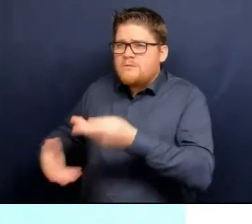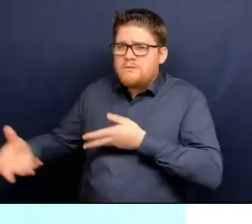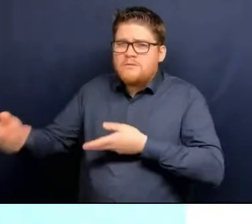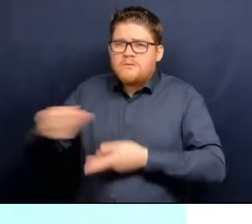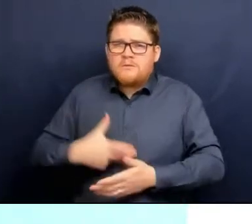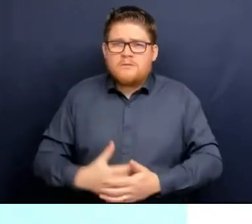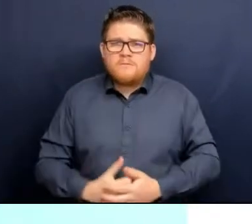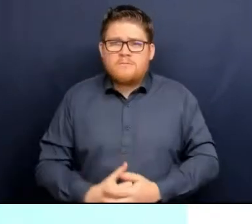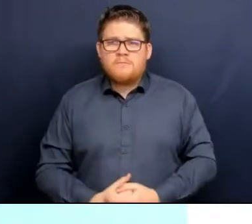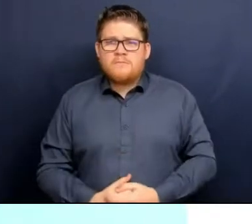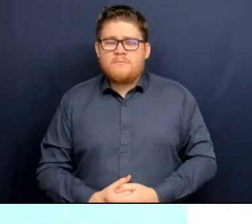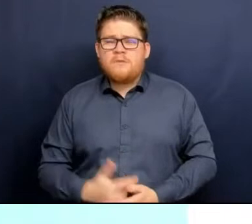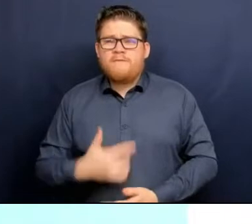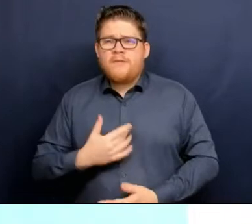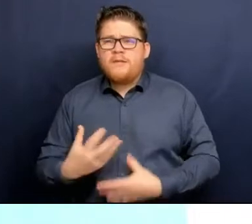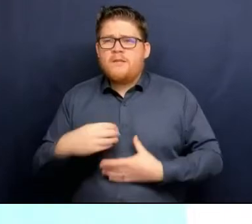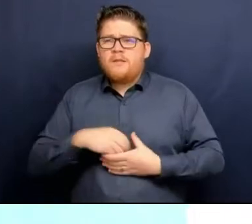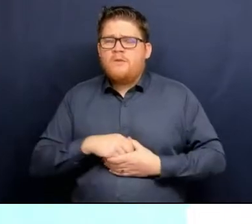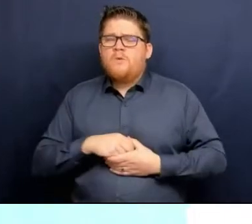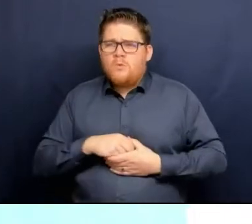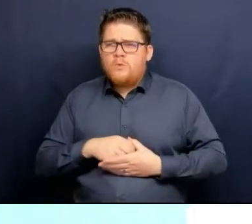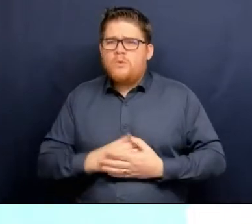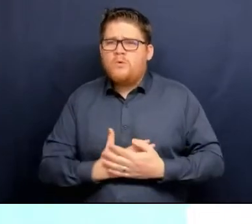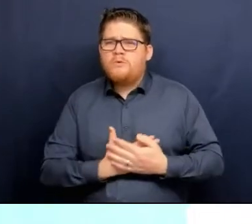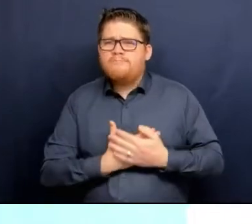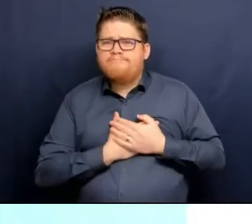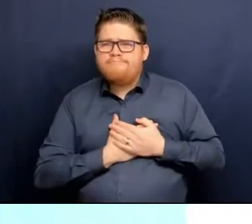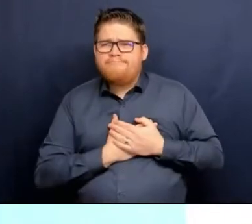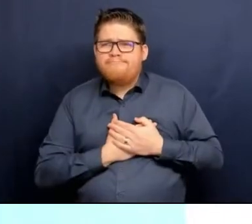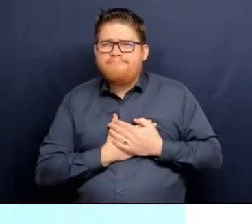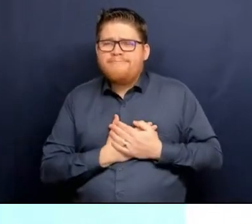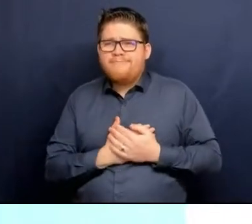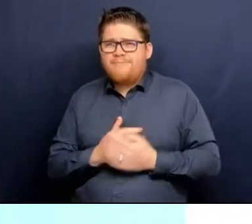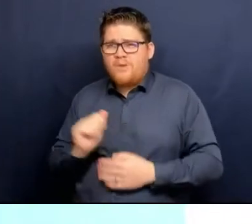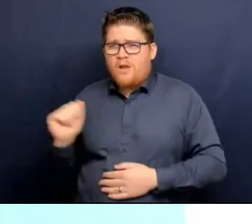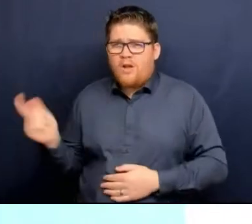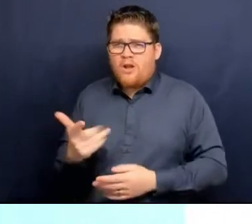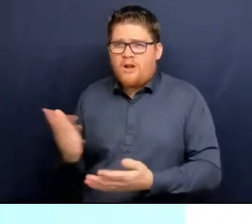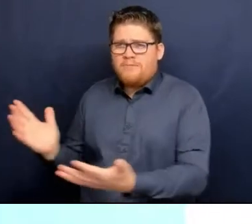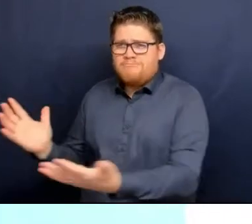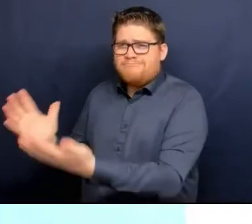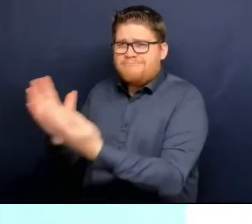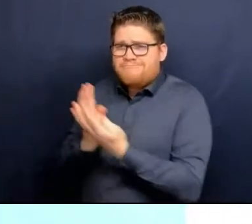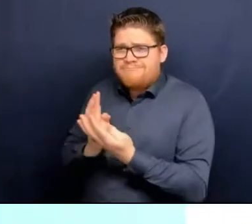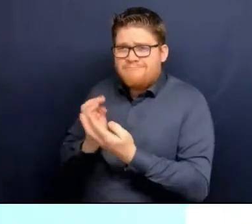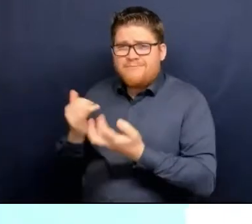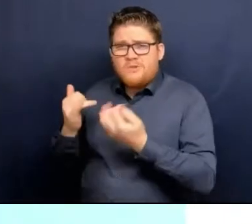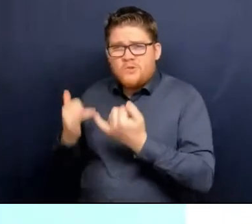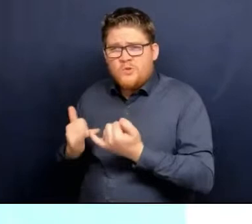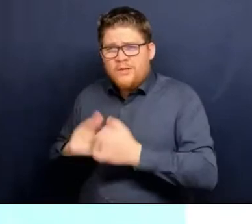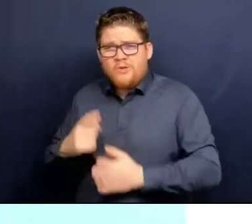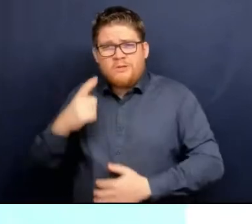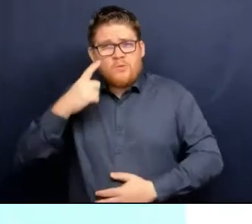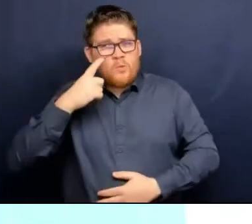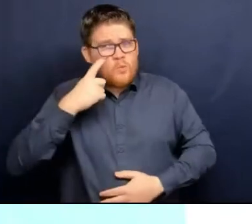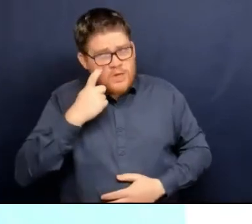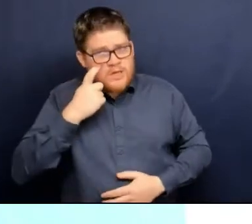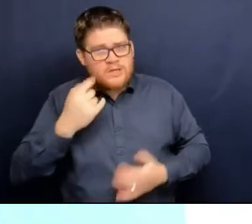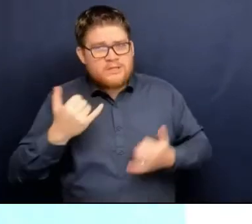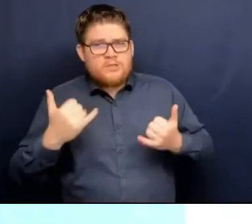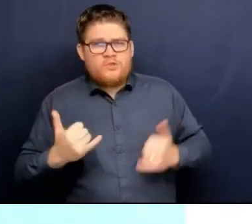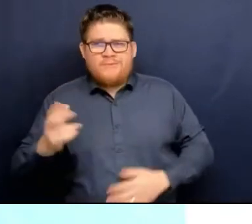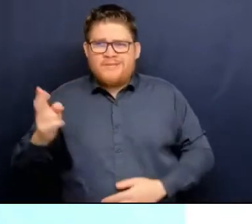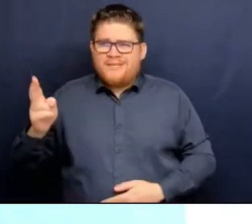grateful that you've come here to bear witness to what I think is really truly an historic day. I suspect we'll hear that word a lot. So